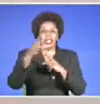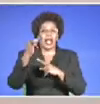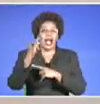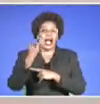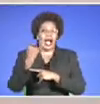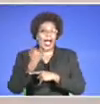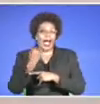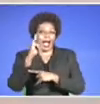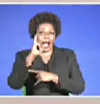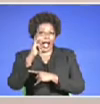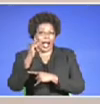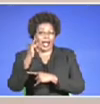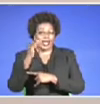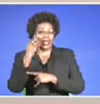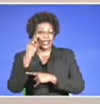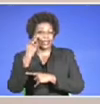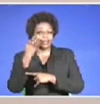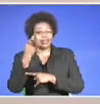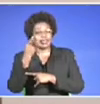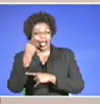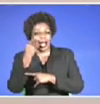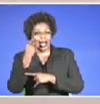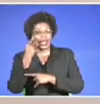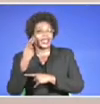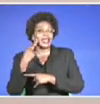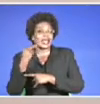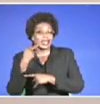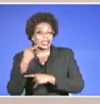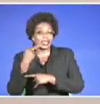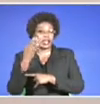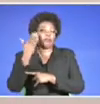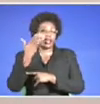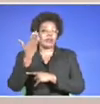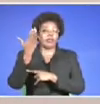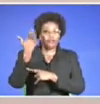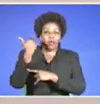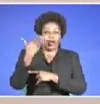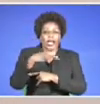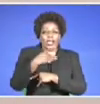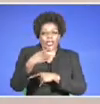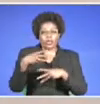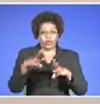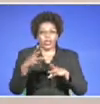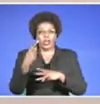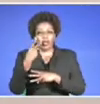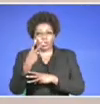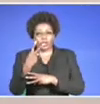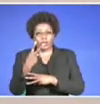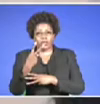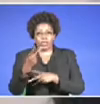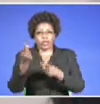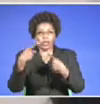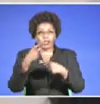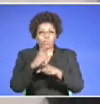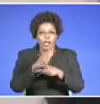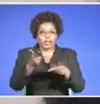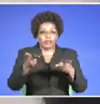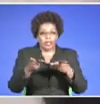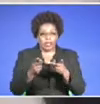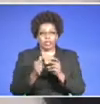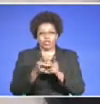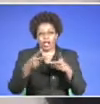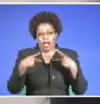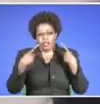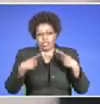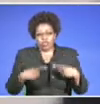because they have a good reputation, and also I've done makeup with them before, and I've liked the way it looked, so I knew that I was coming to the right place. You could have the dress,